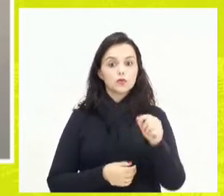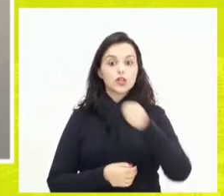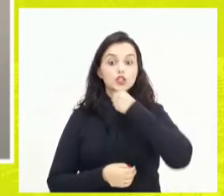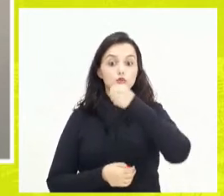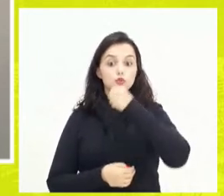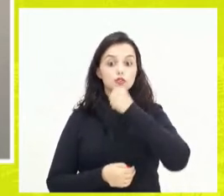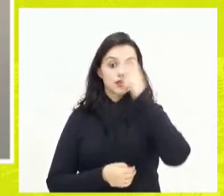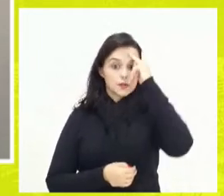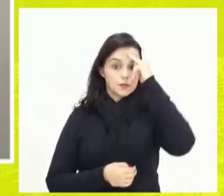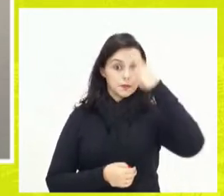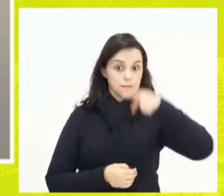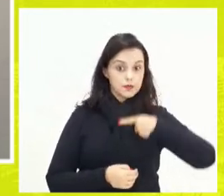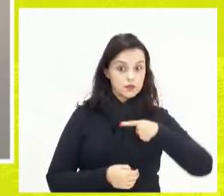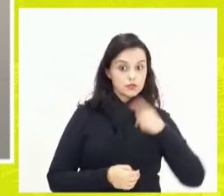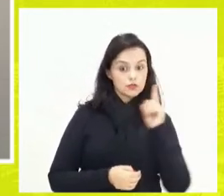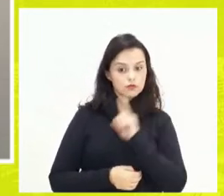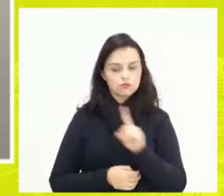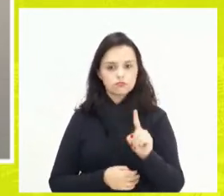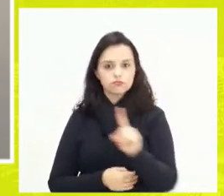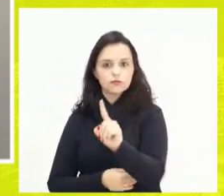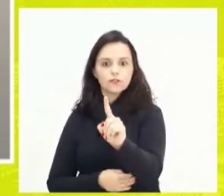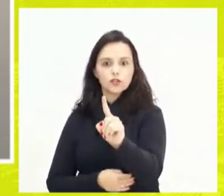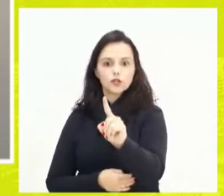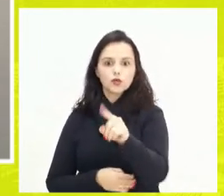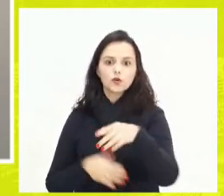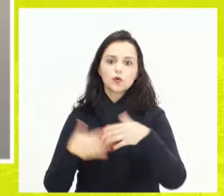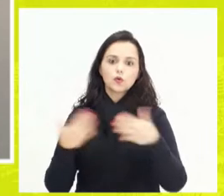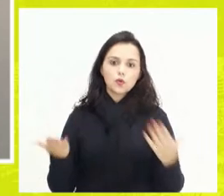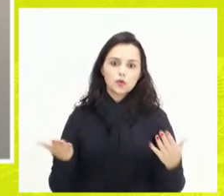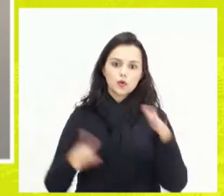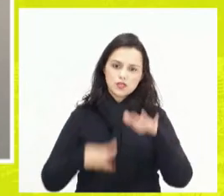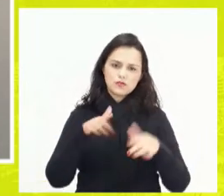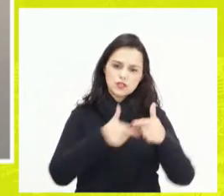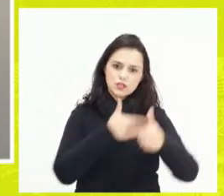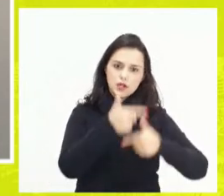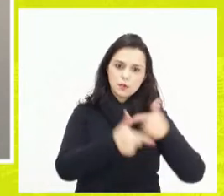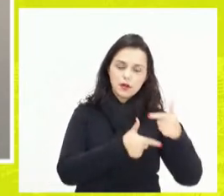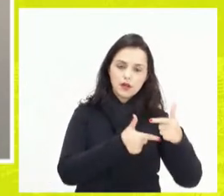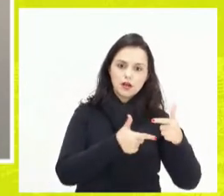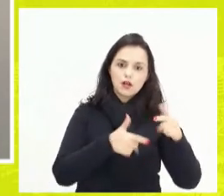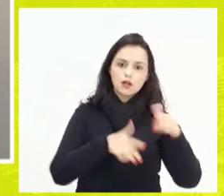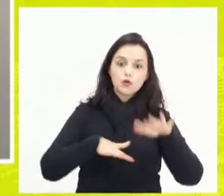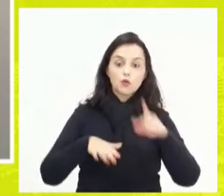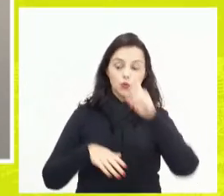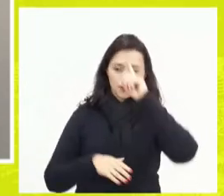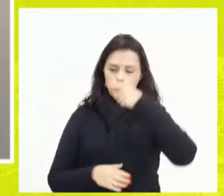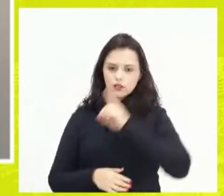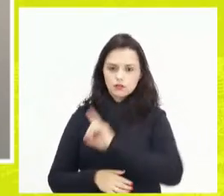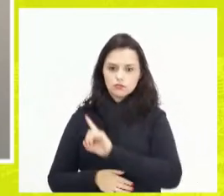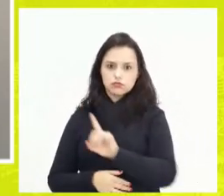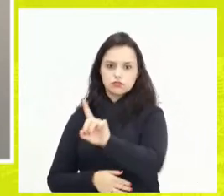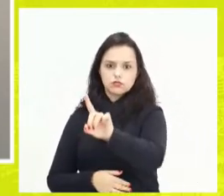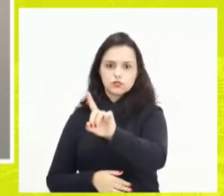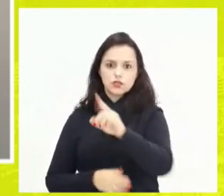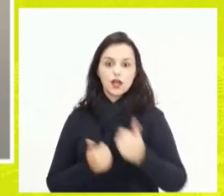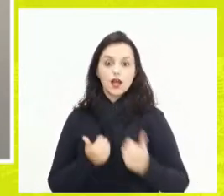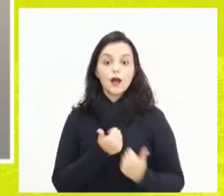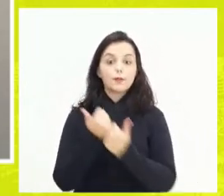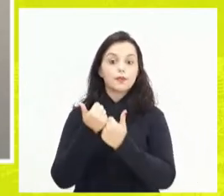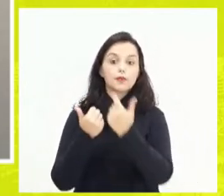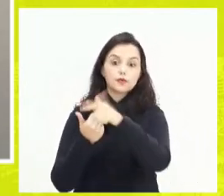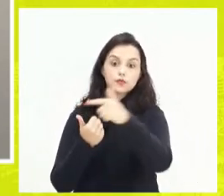new so many times journalists go as freelancers or they go to cover some